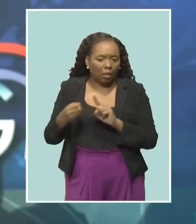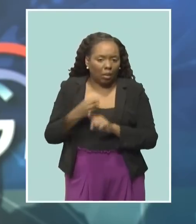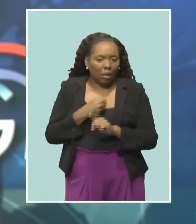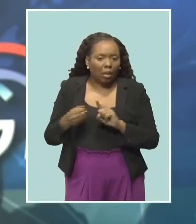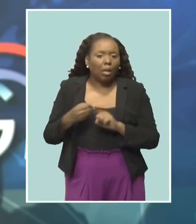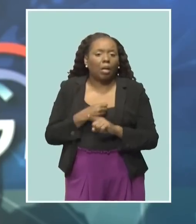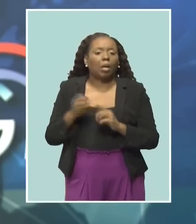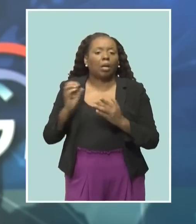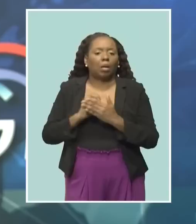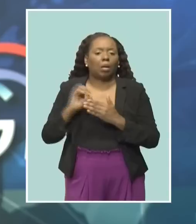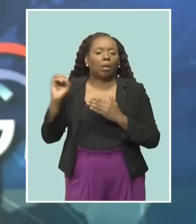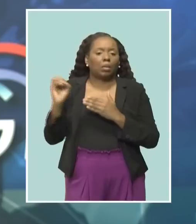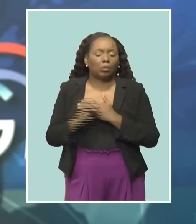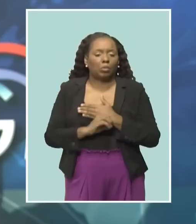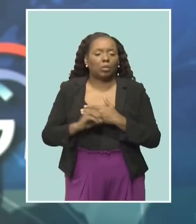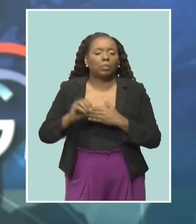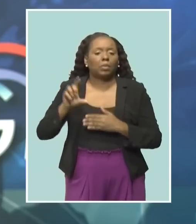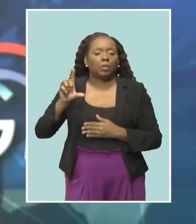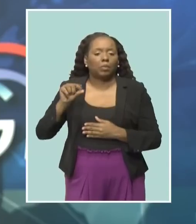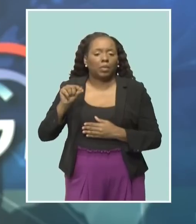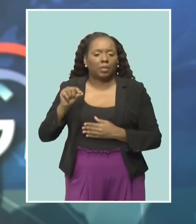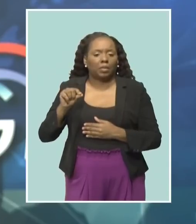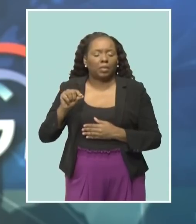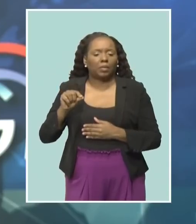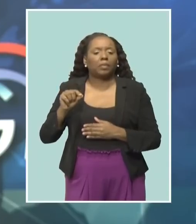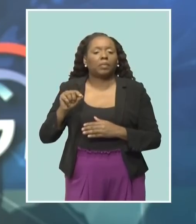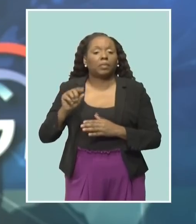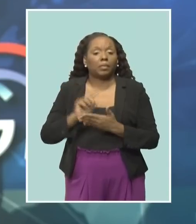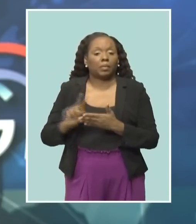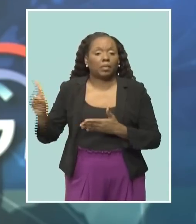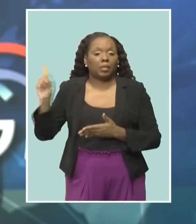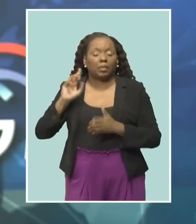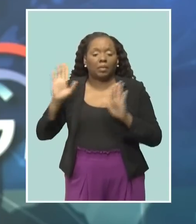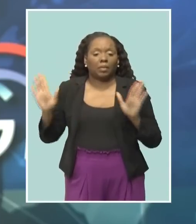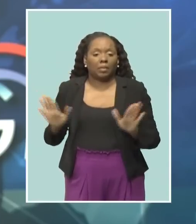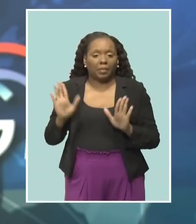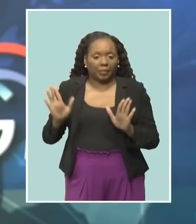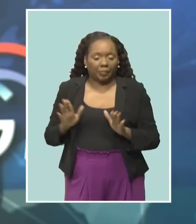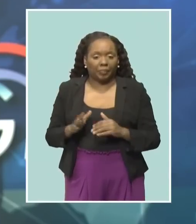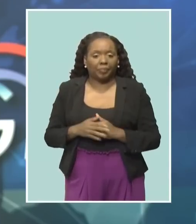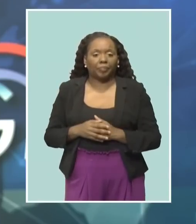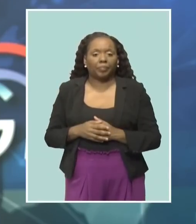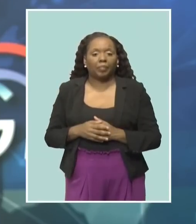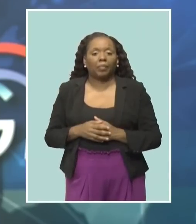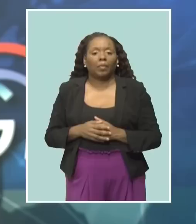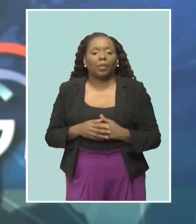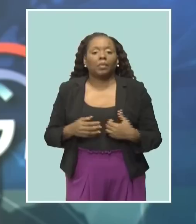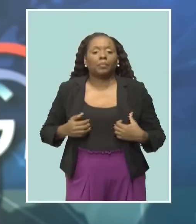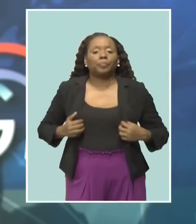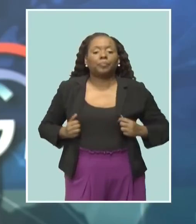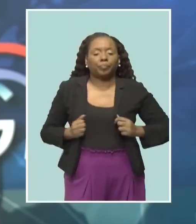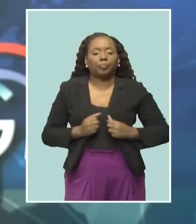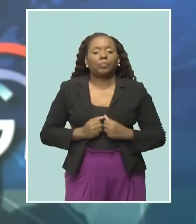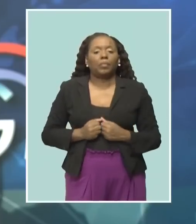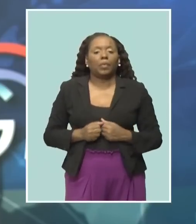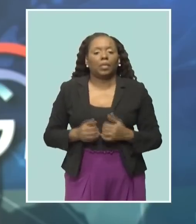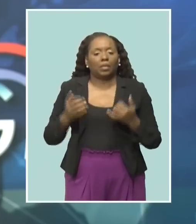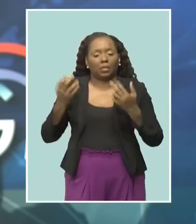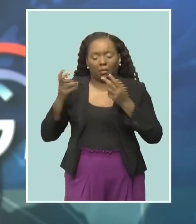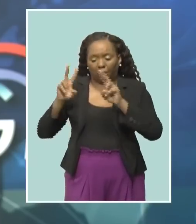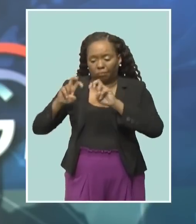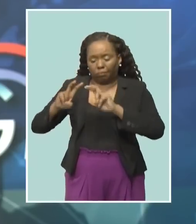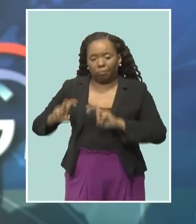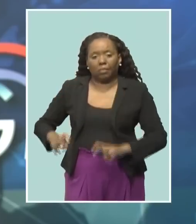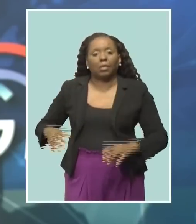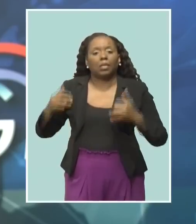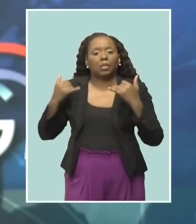assault was made to the police on Sunday, October 20th, 2024. Sergeant Gabriel says investigations into the matter